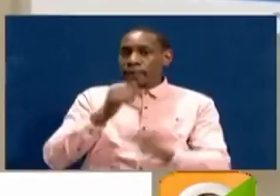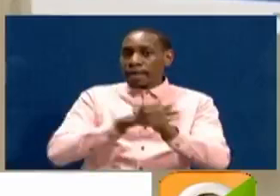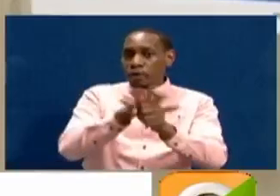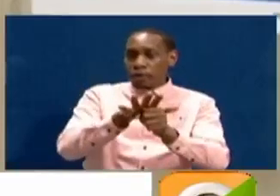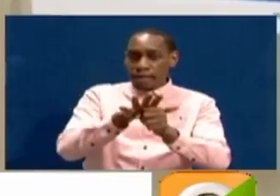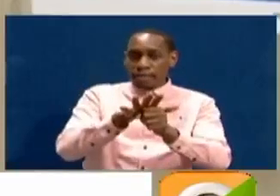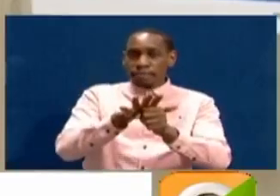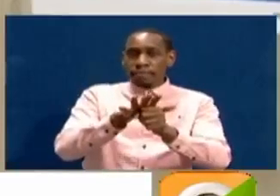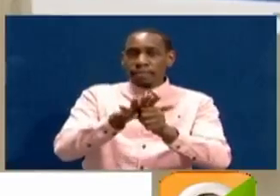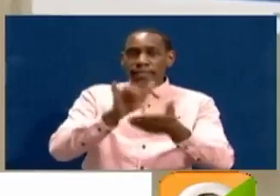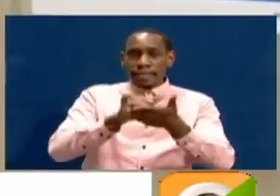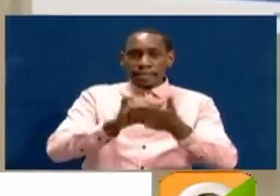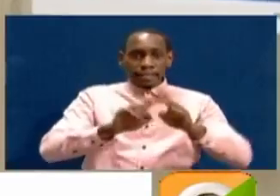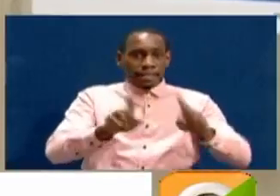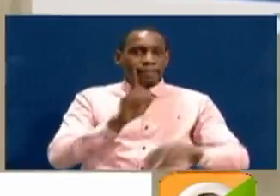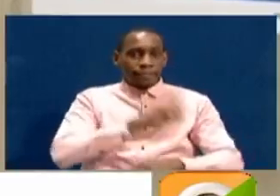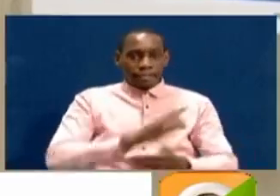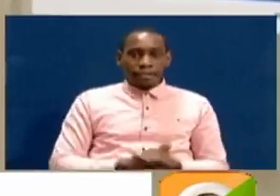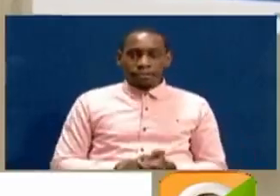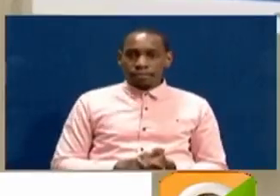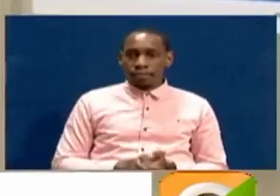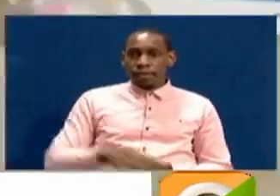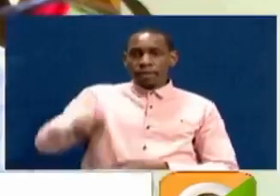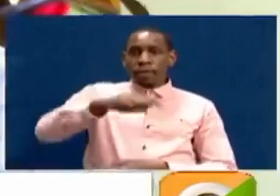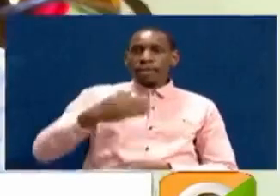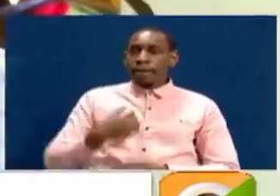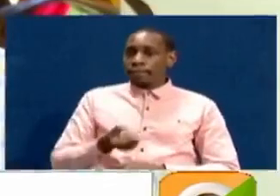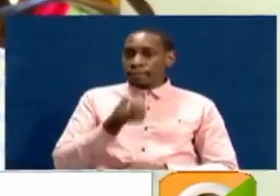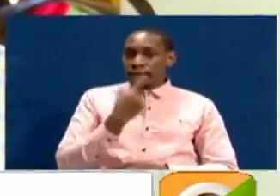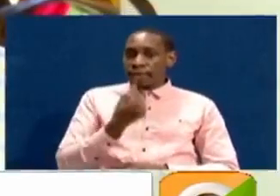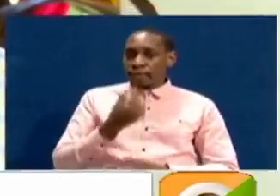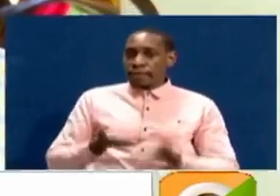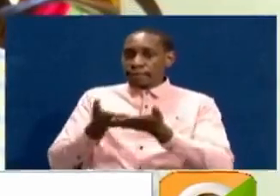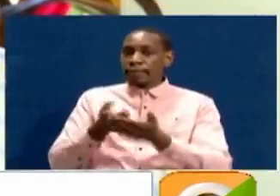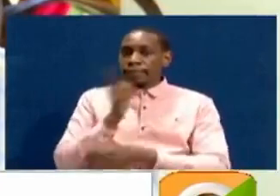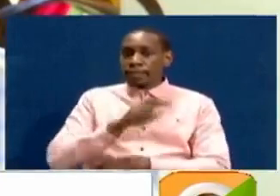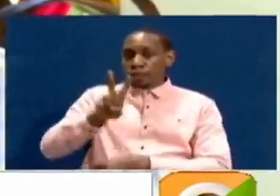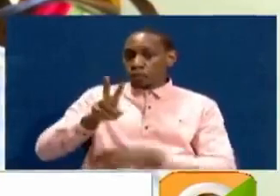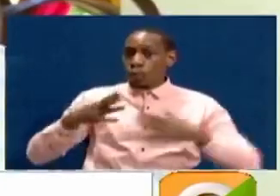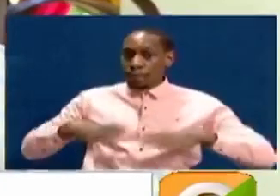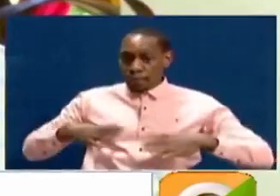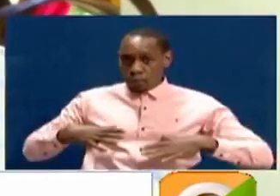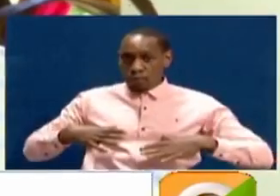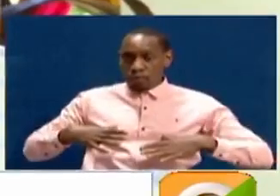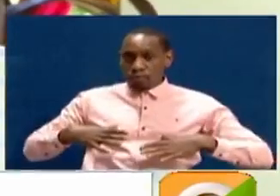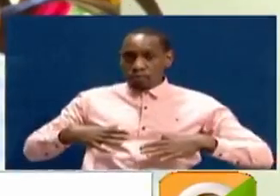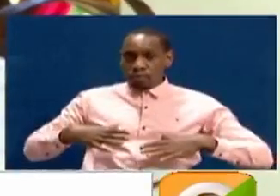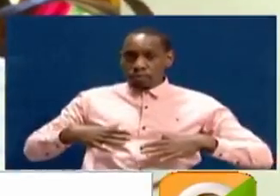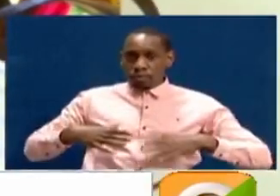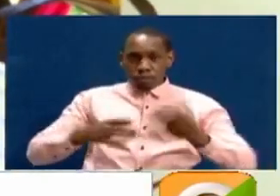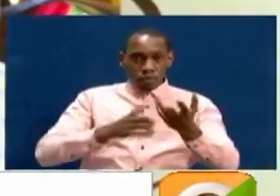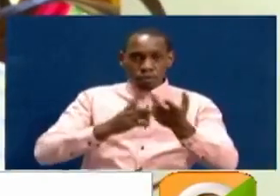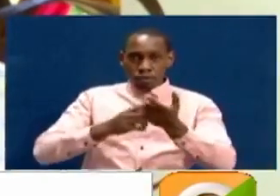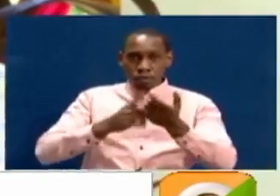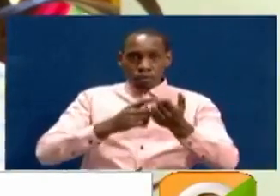and COVID-19 vaccine have just started rolling. We have vaccinated so far two participants of a total